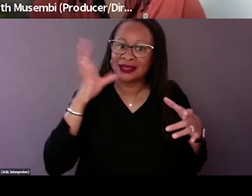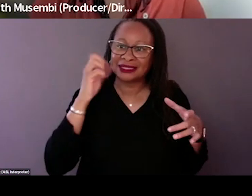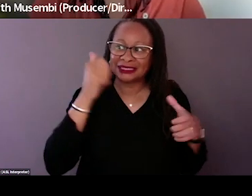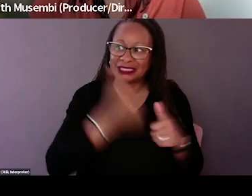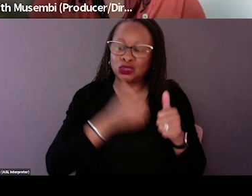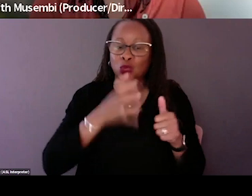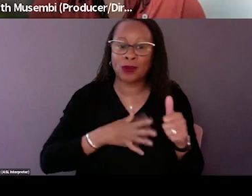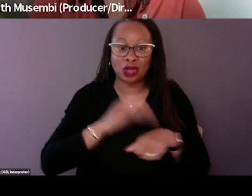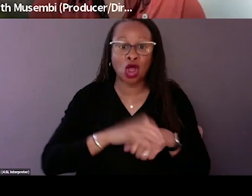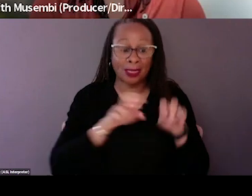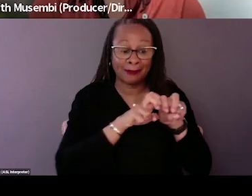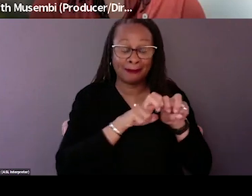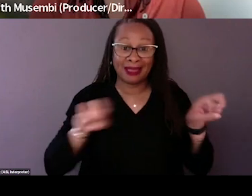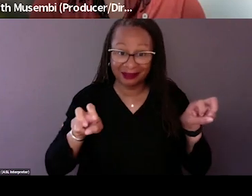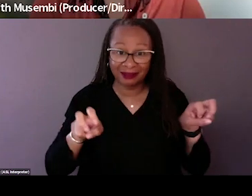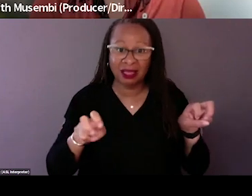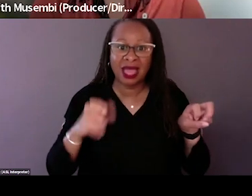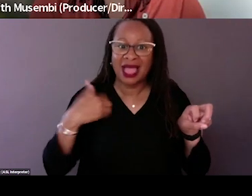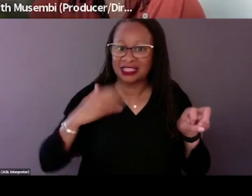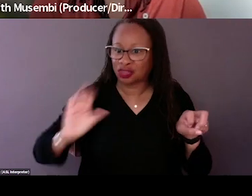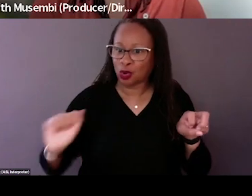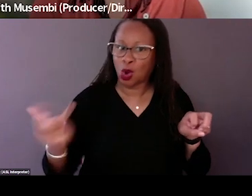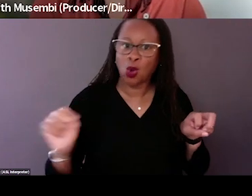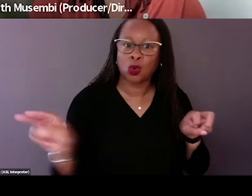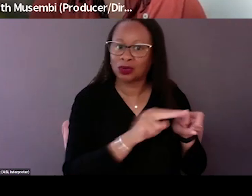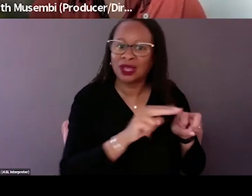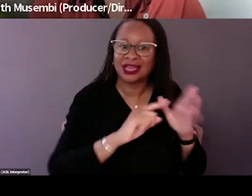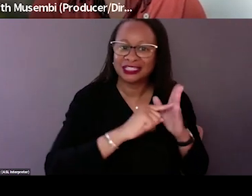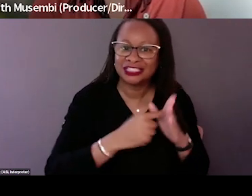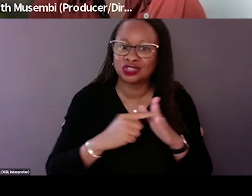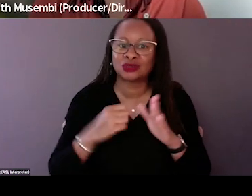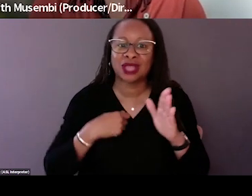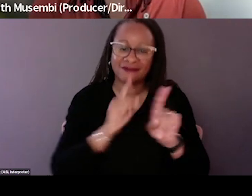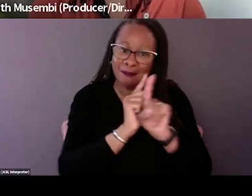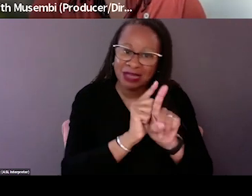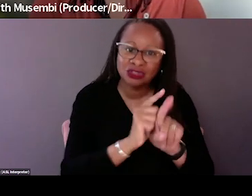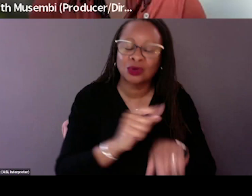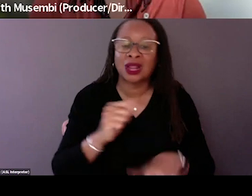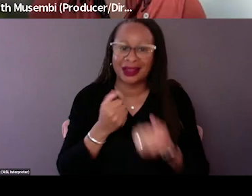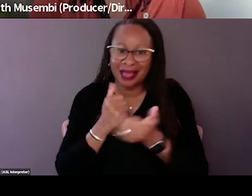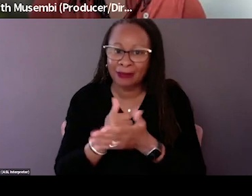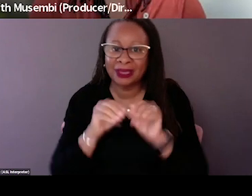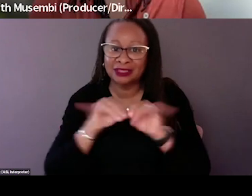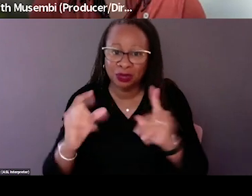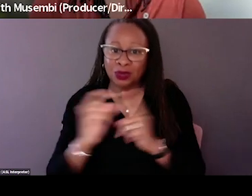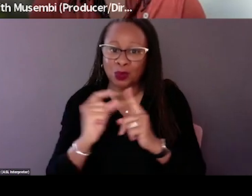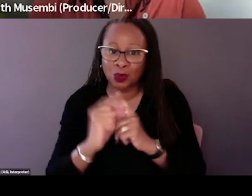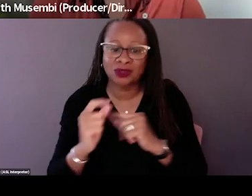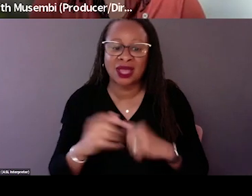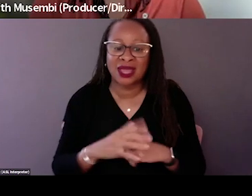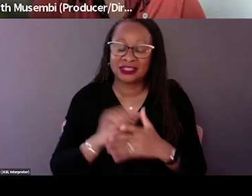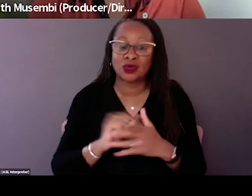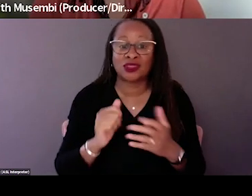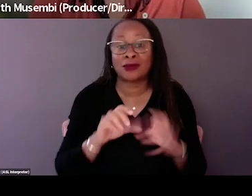is in turn got their own initiatives, is spreading the word, has mentored. And so the baton has been passed.